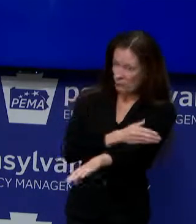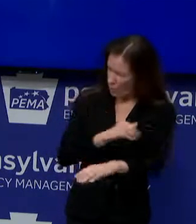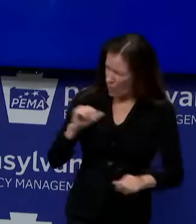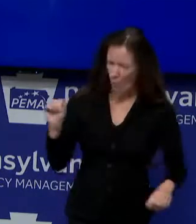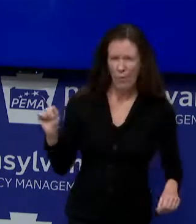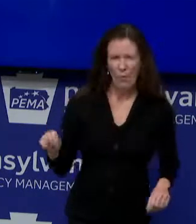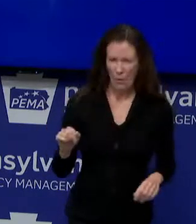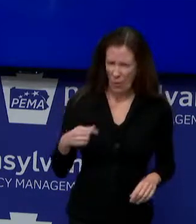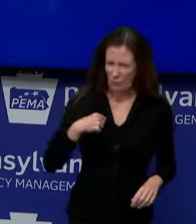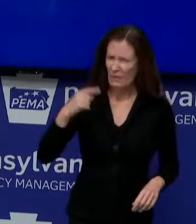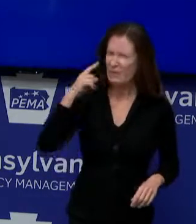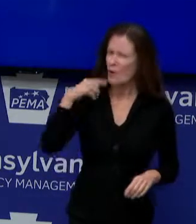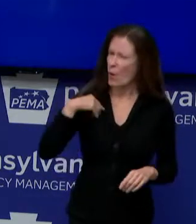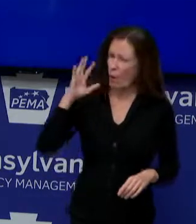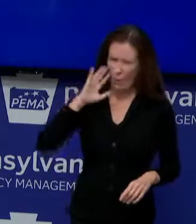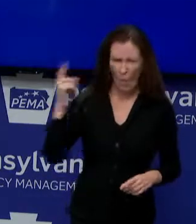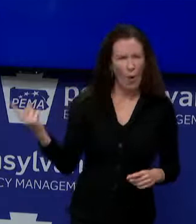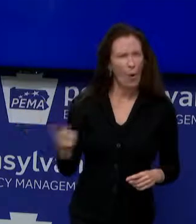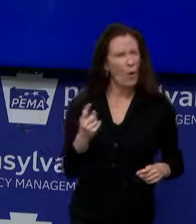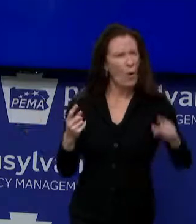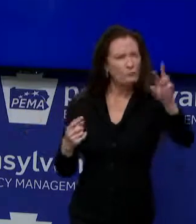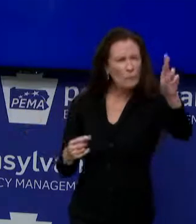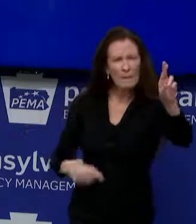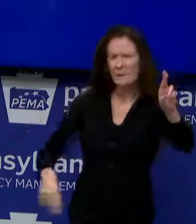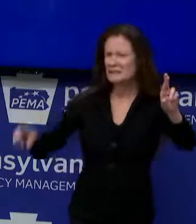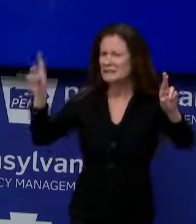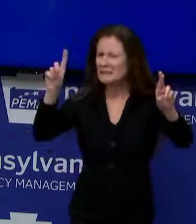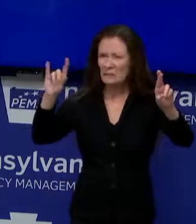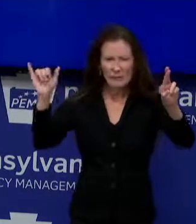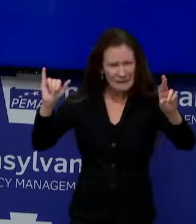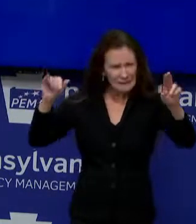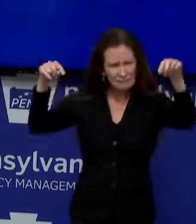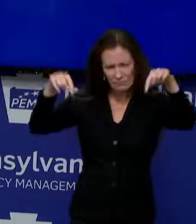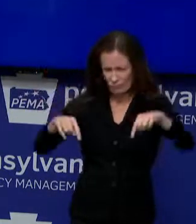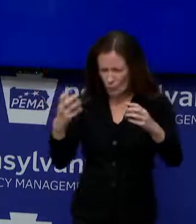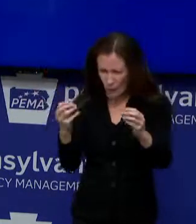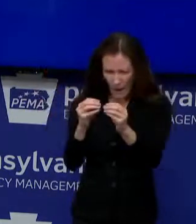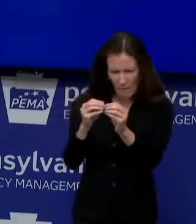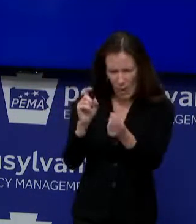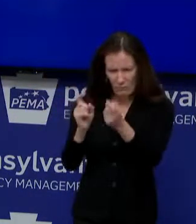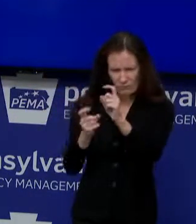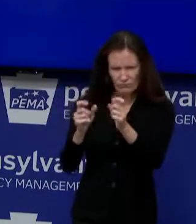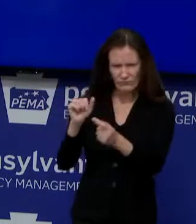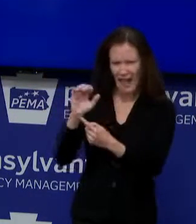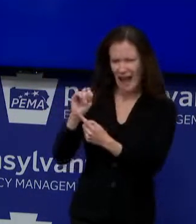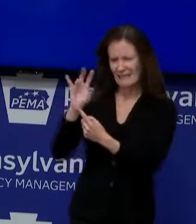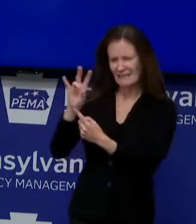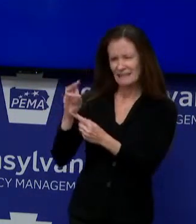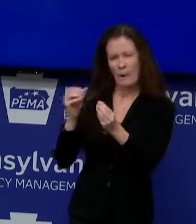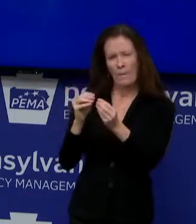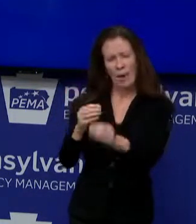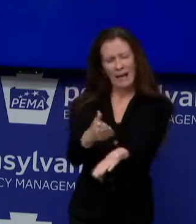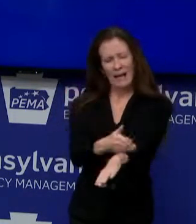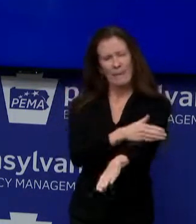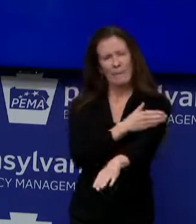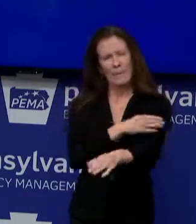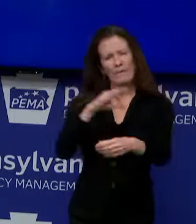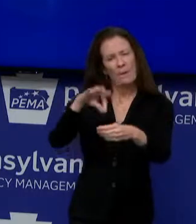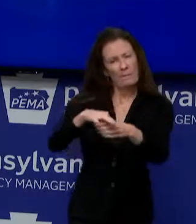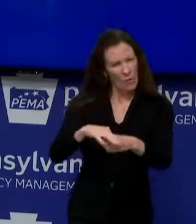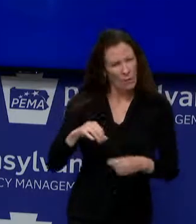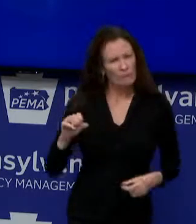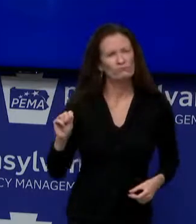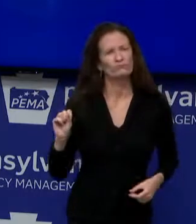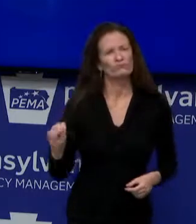very bipartisan way. I think this was obviously a tough election, and I think there were some issues that were raised, unfortunately,